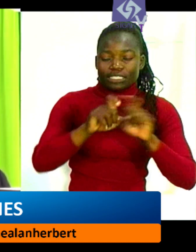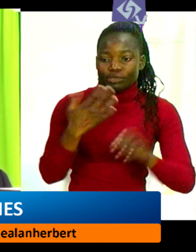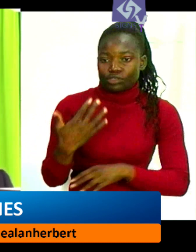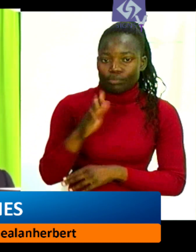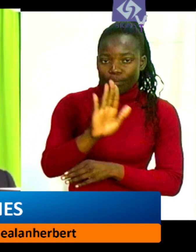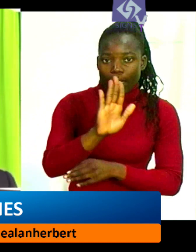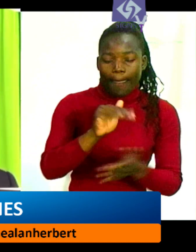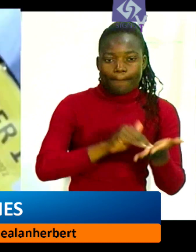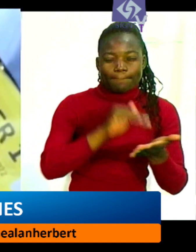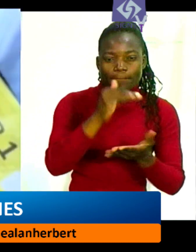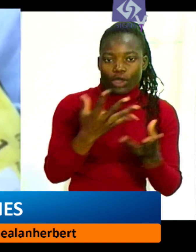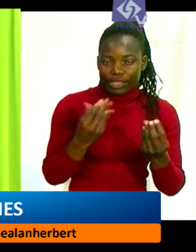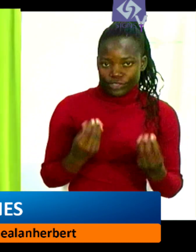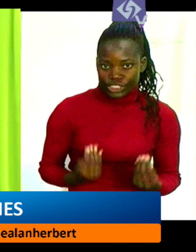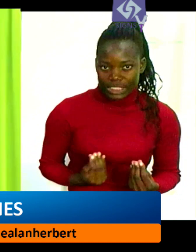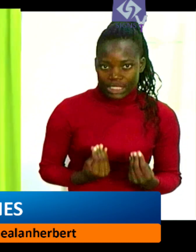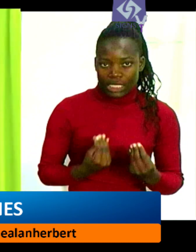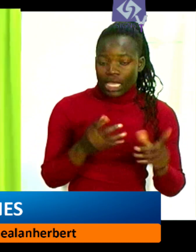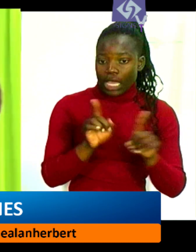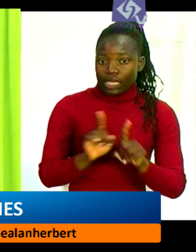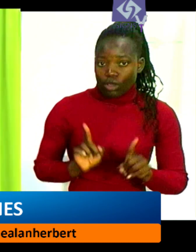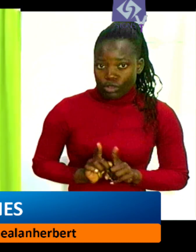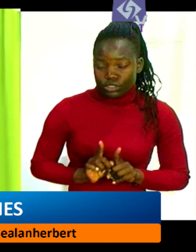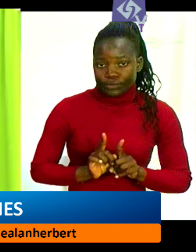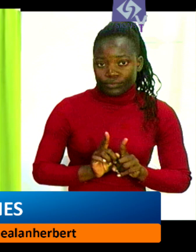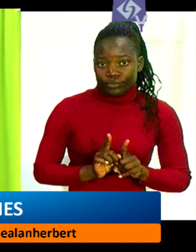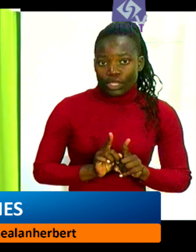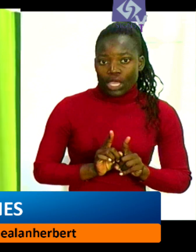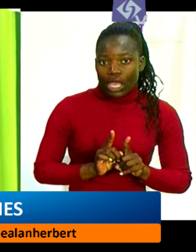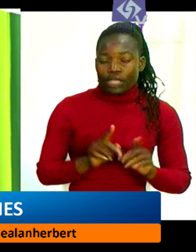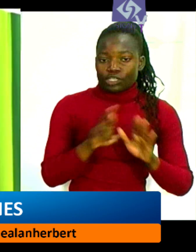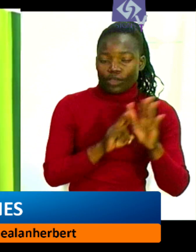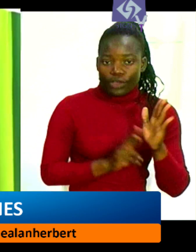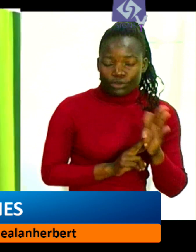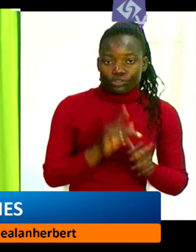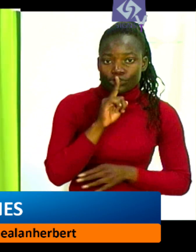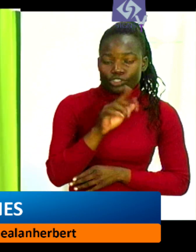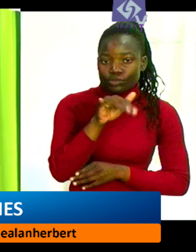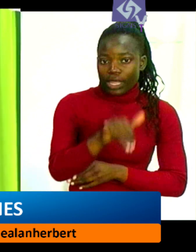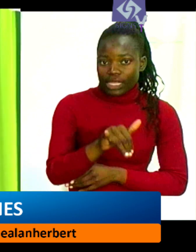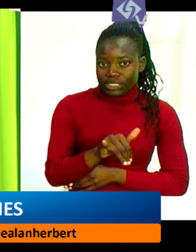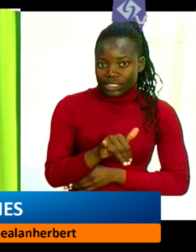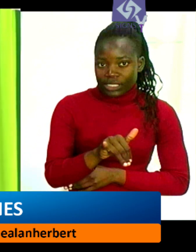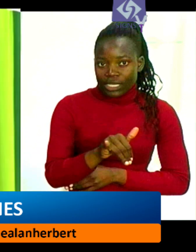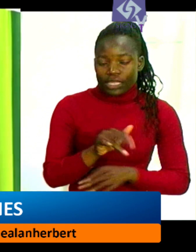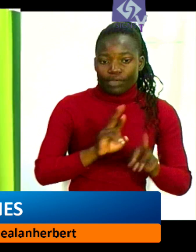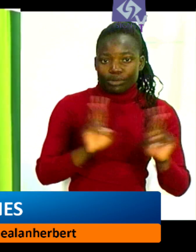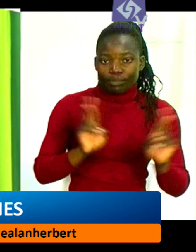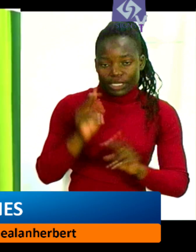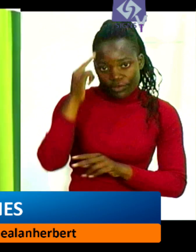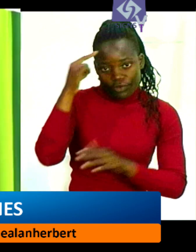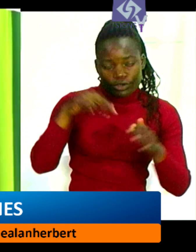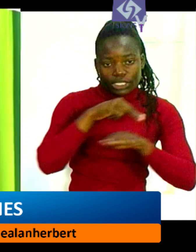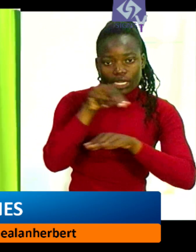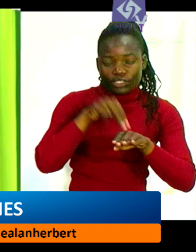pick its examination papers more efficiently. As part of our measures to ensure that the